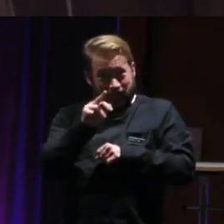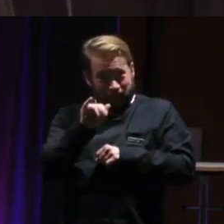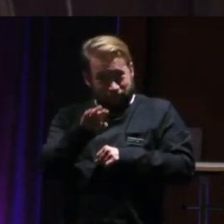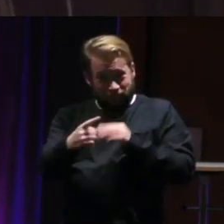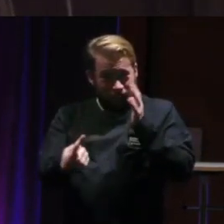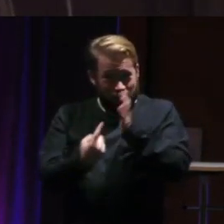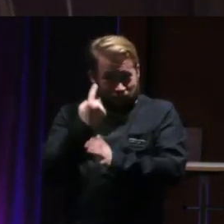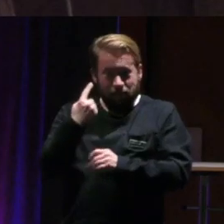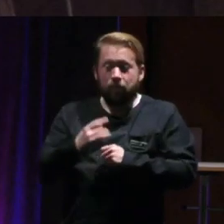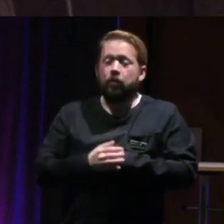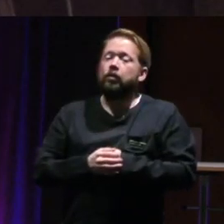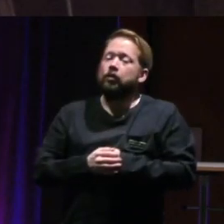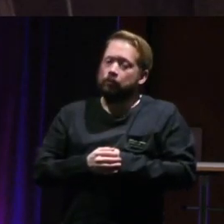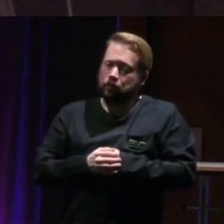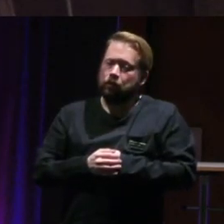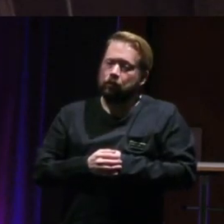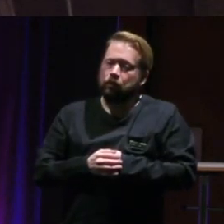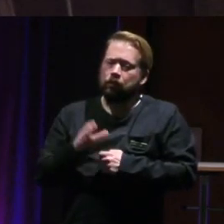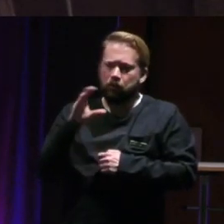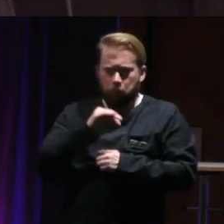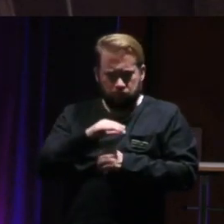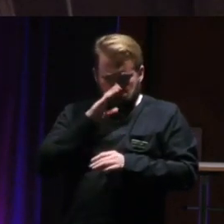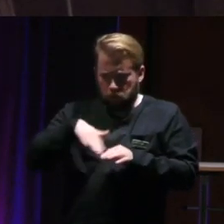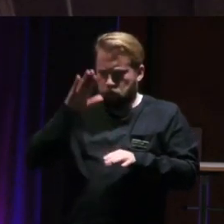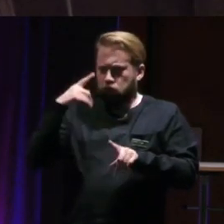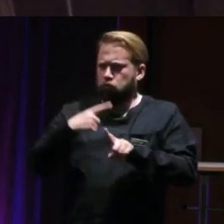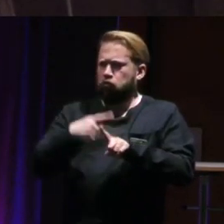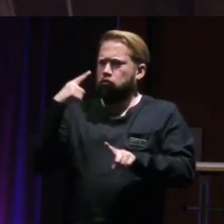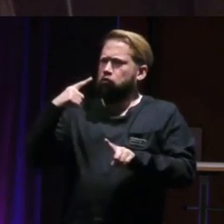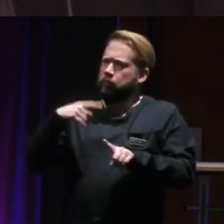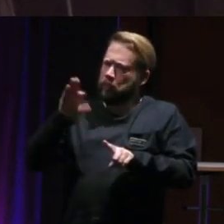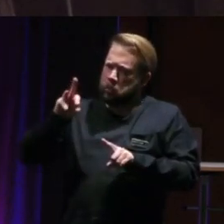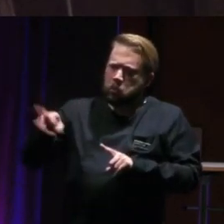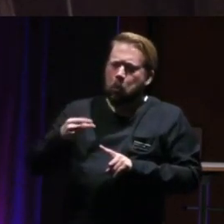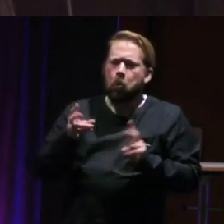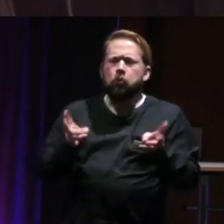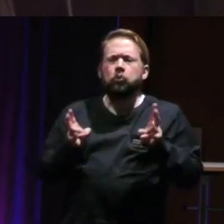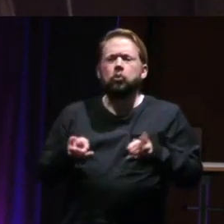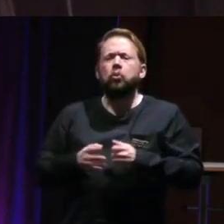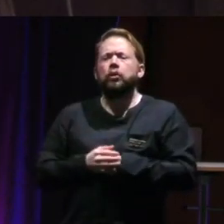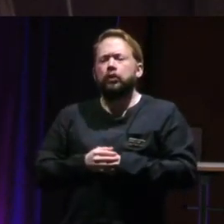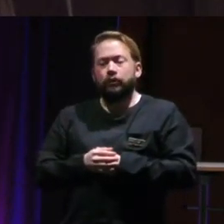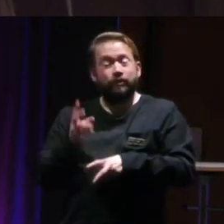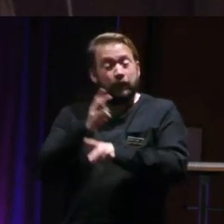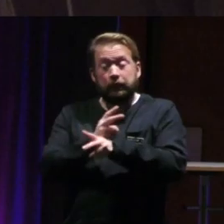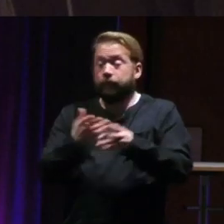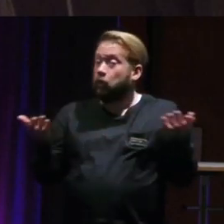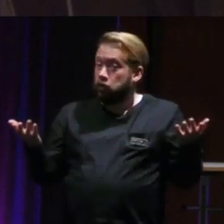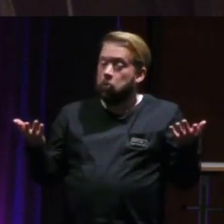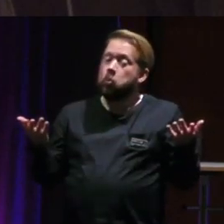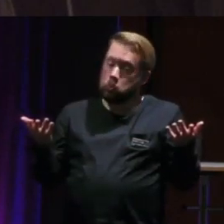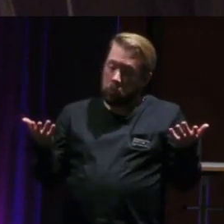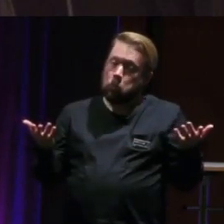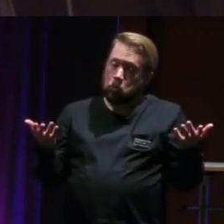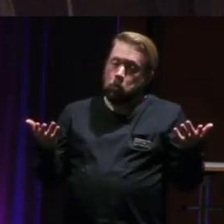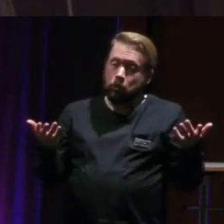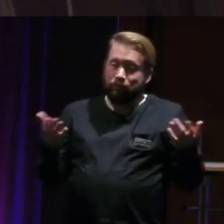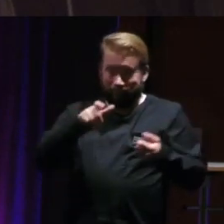do it in more brutal ways. The most cynical part of the story is that these people are going to vacations